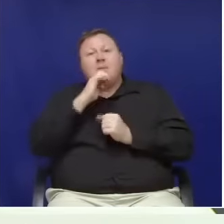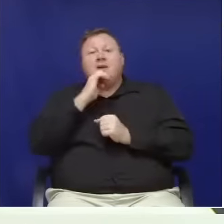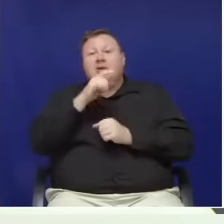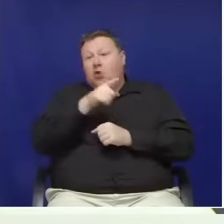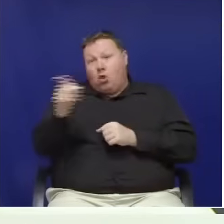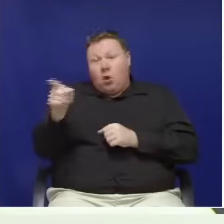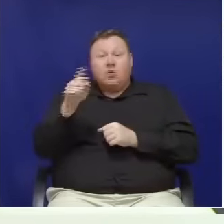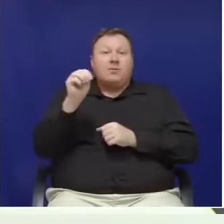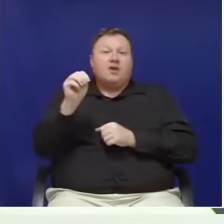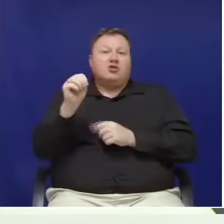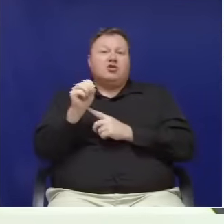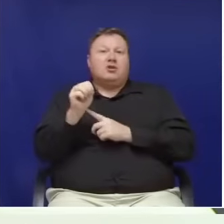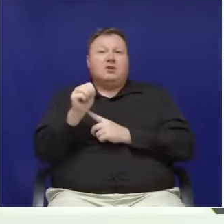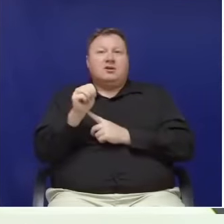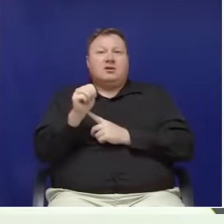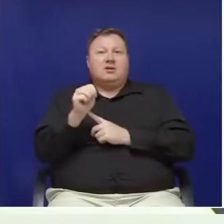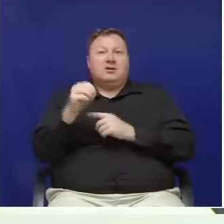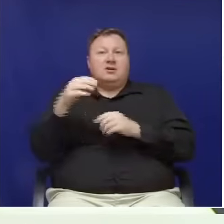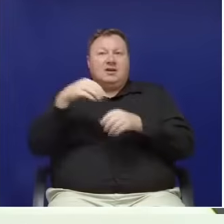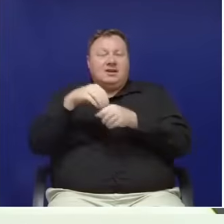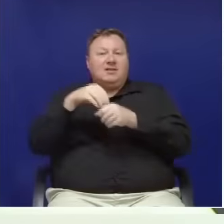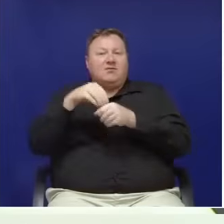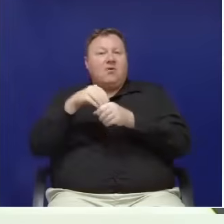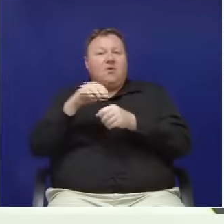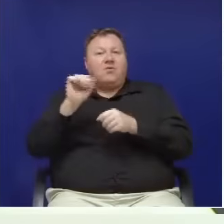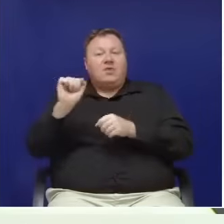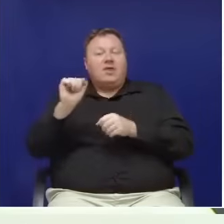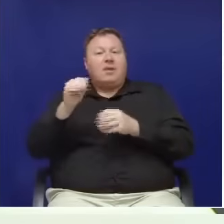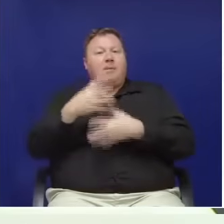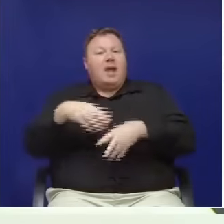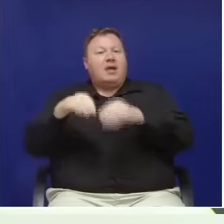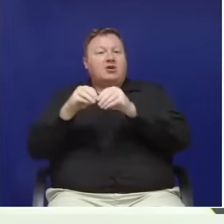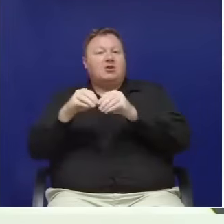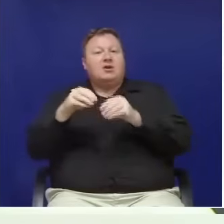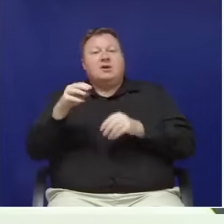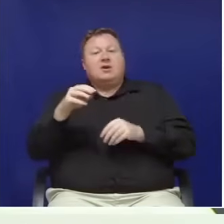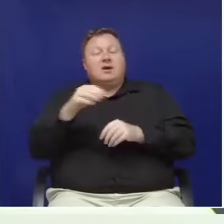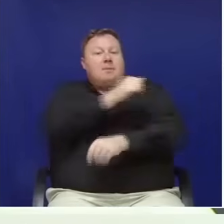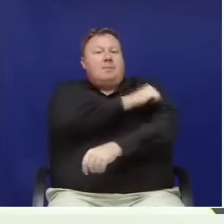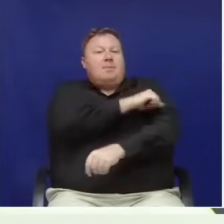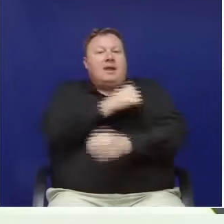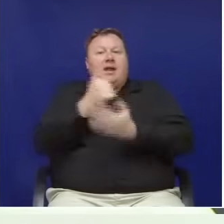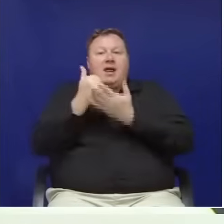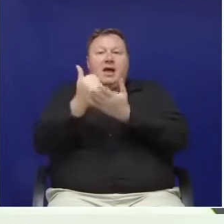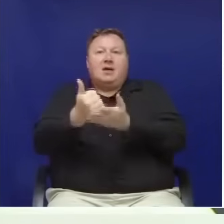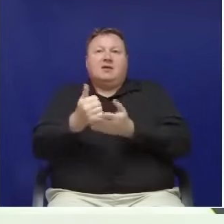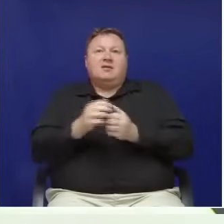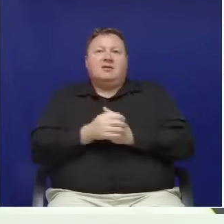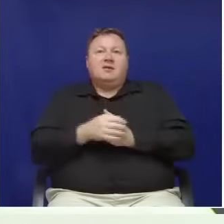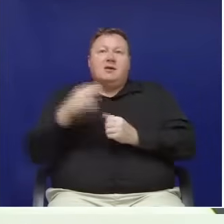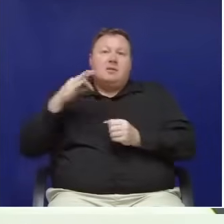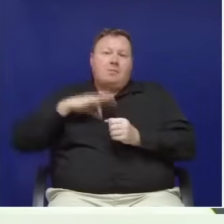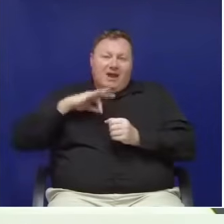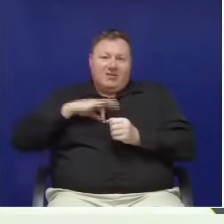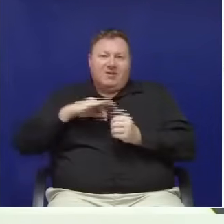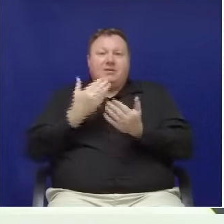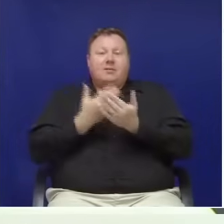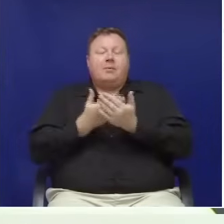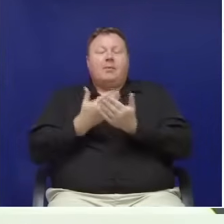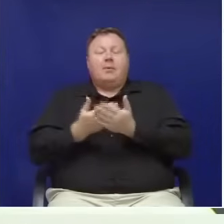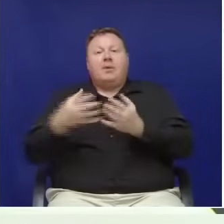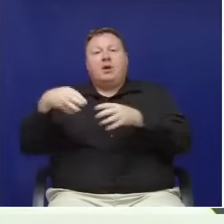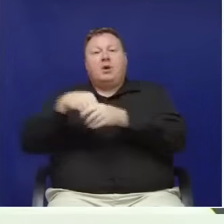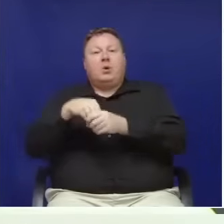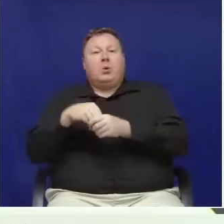example, if you entitle them, they do have medical aid. They've been able to structure their packages and their benefits to include medical